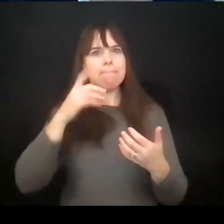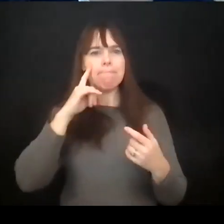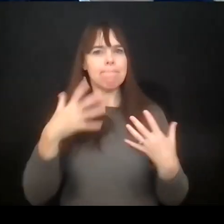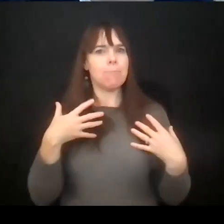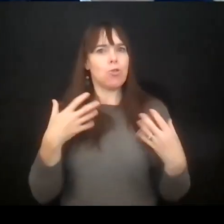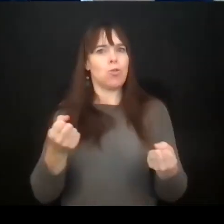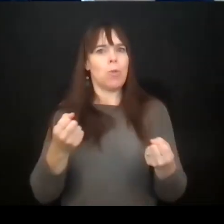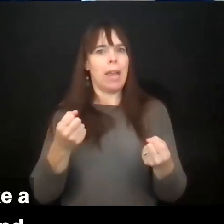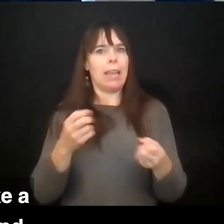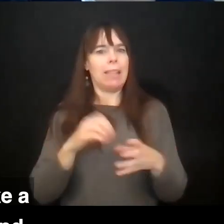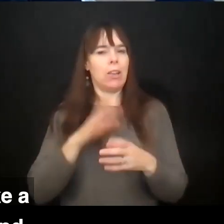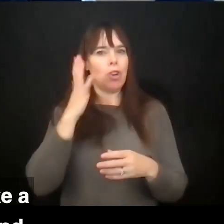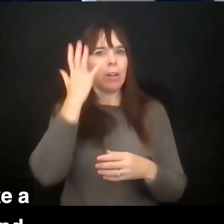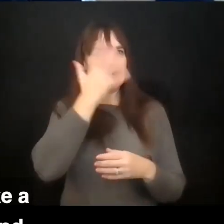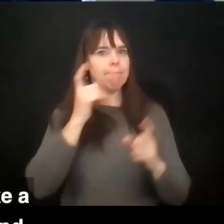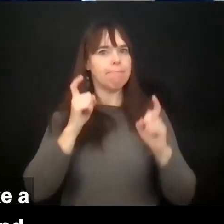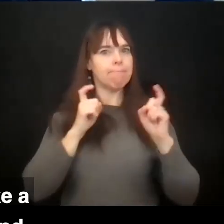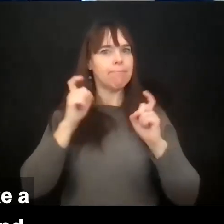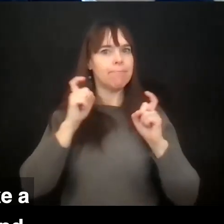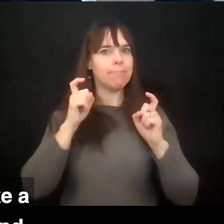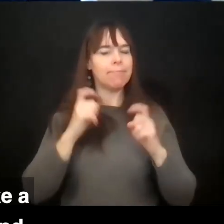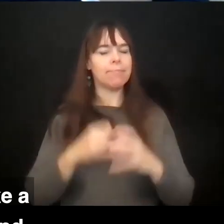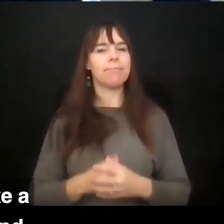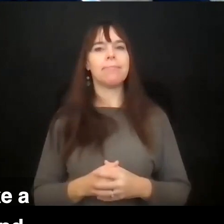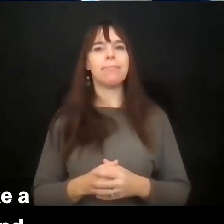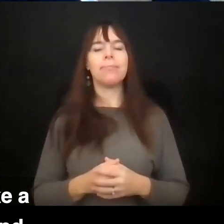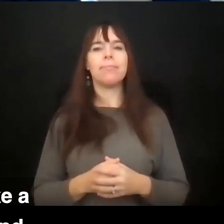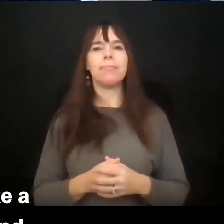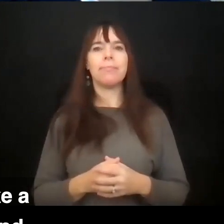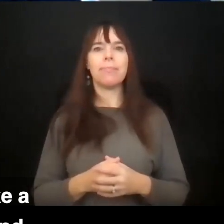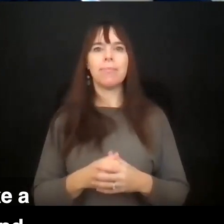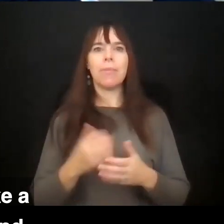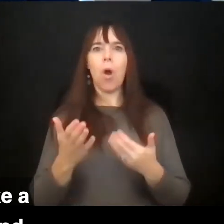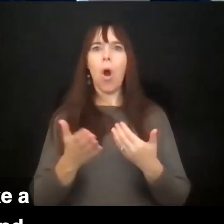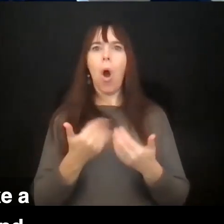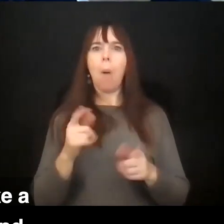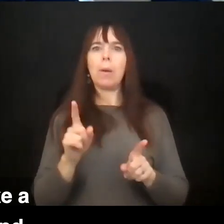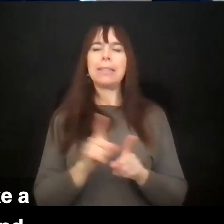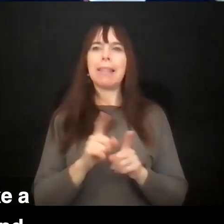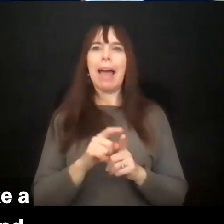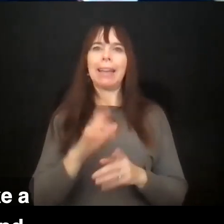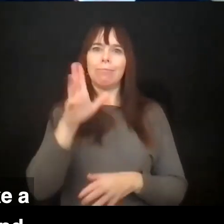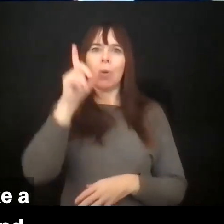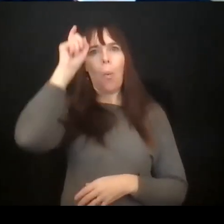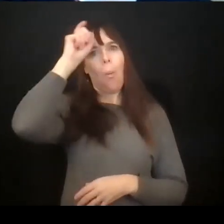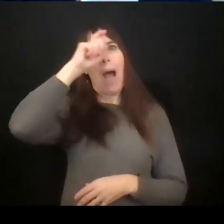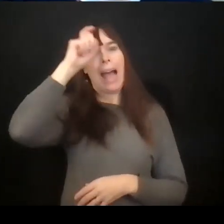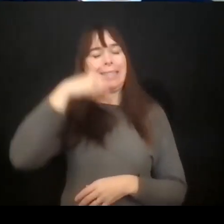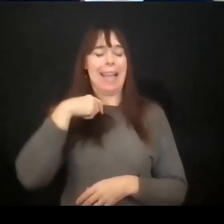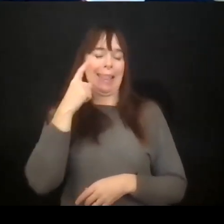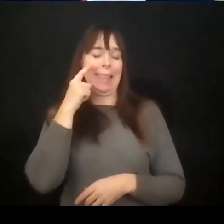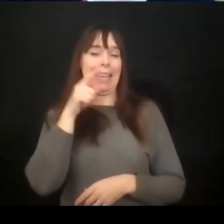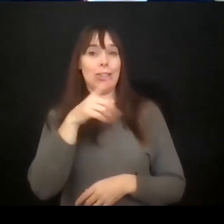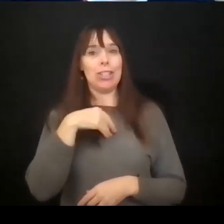woman. And there's sort of like a worldly wiseness I find in